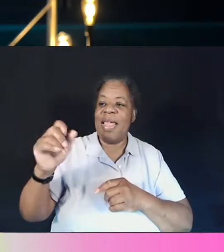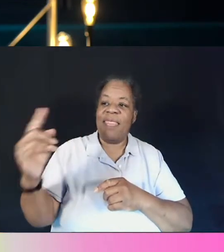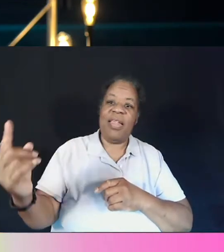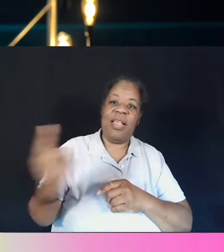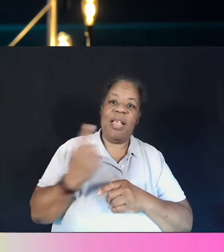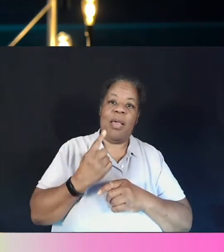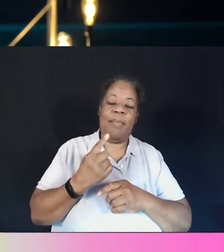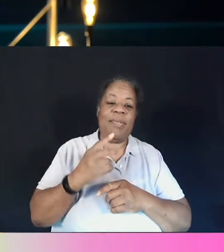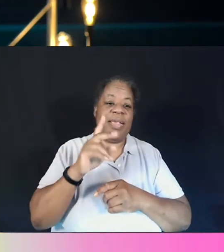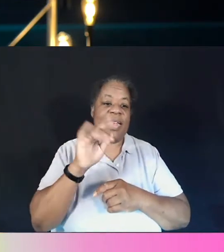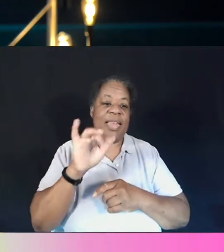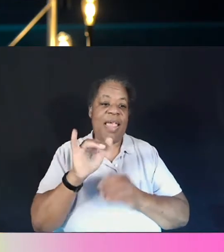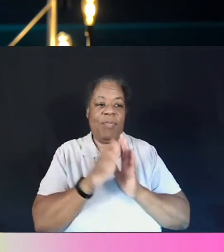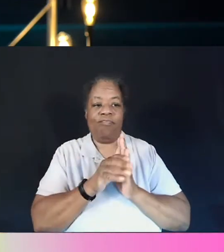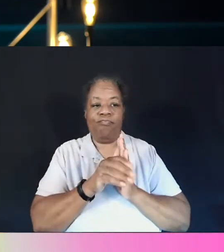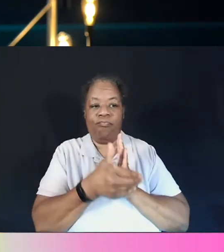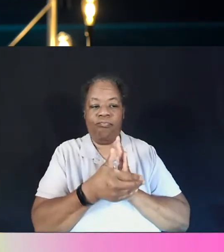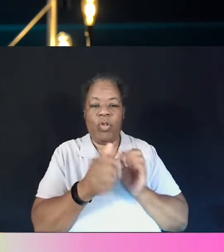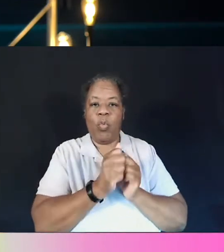with Bathsheba."